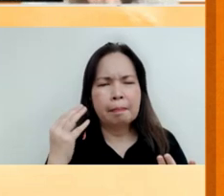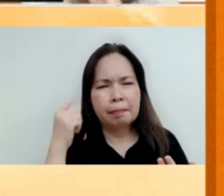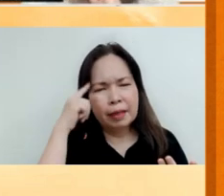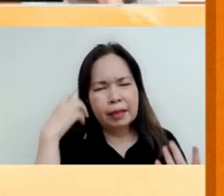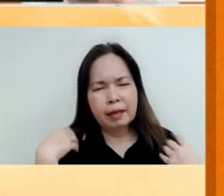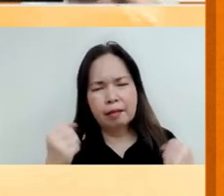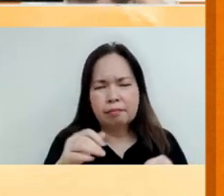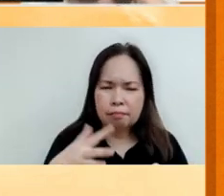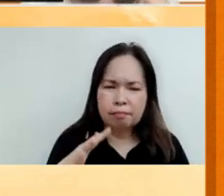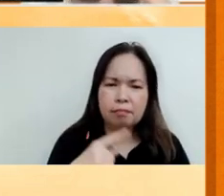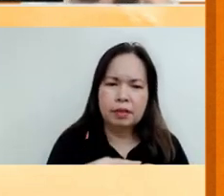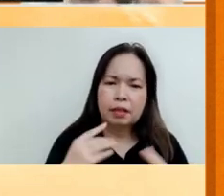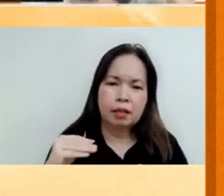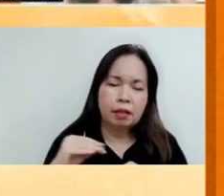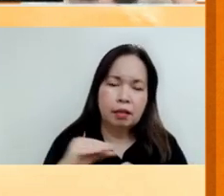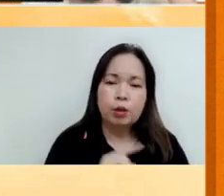economy $2.5 to